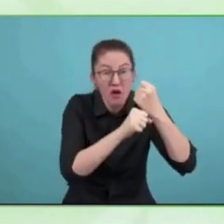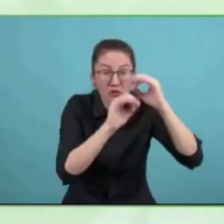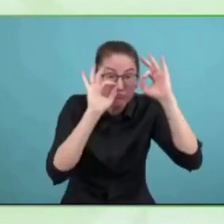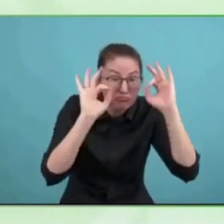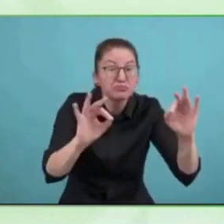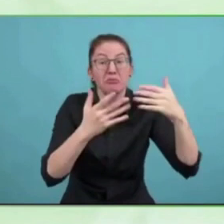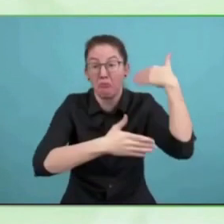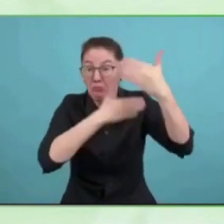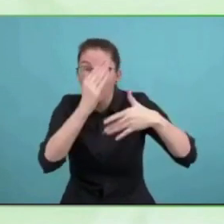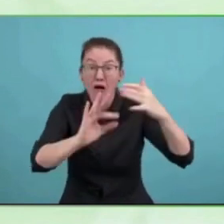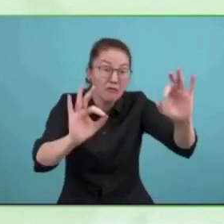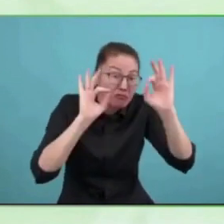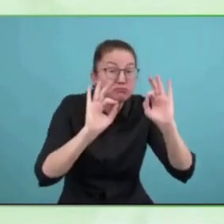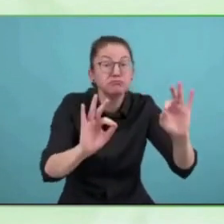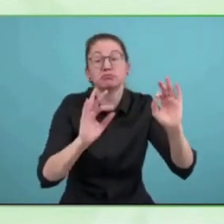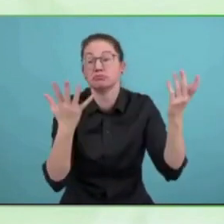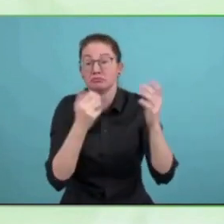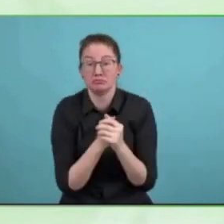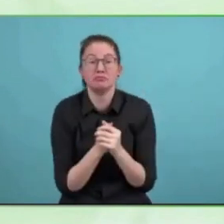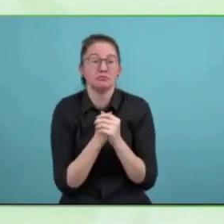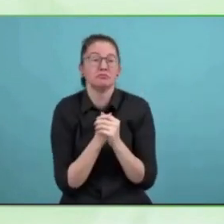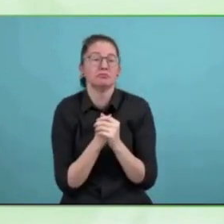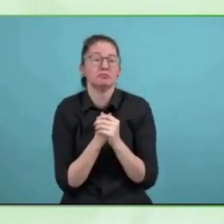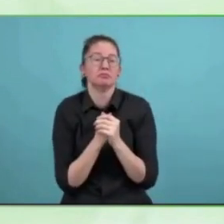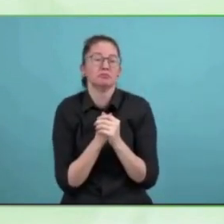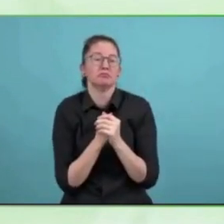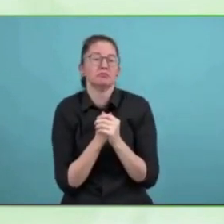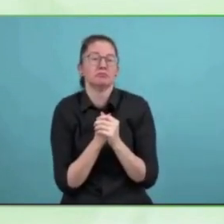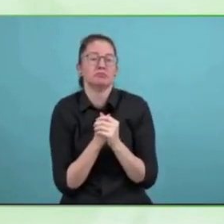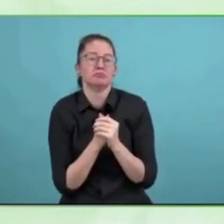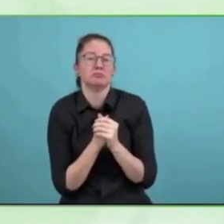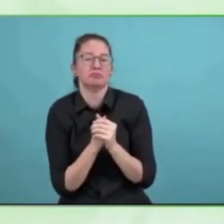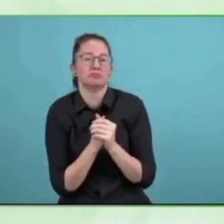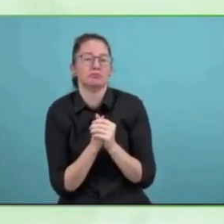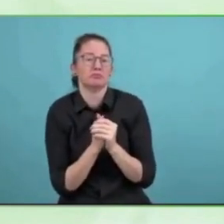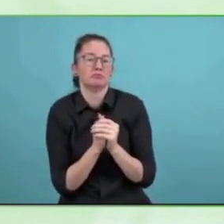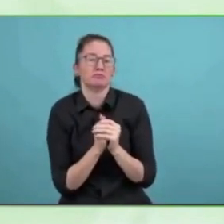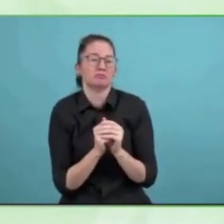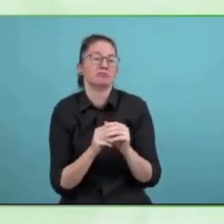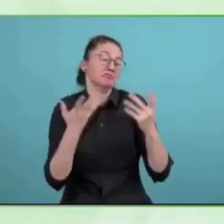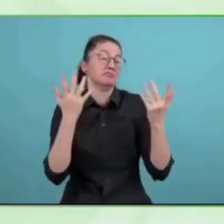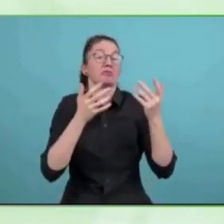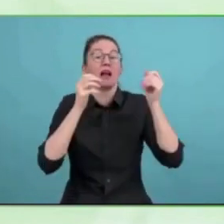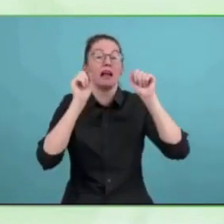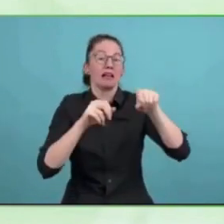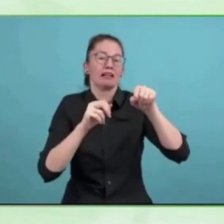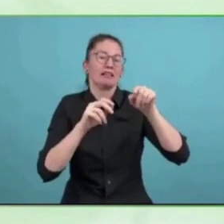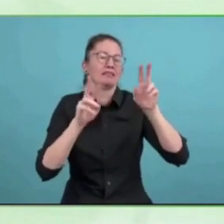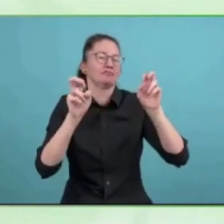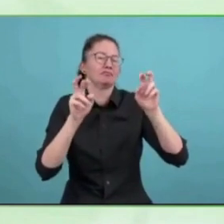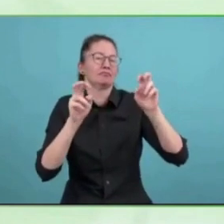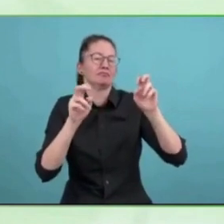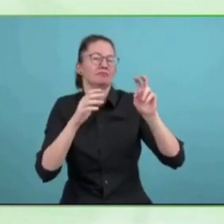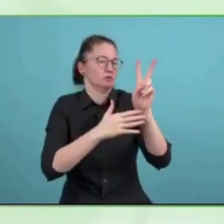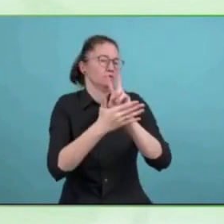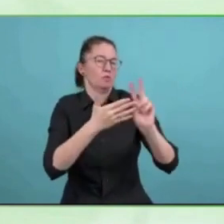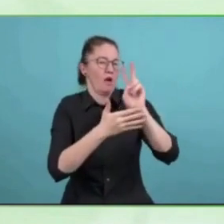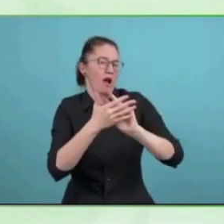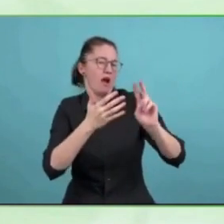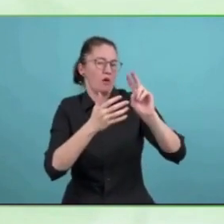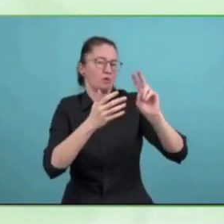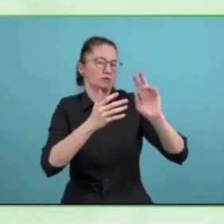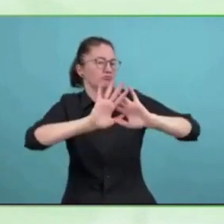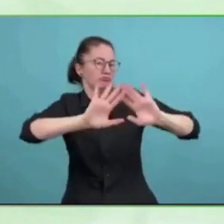indexes, if you like, or benchmarks, or whatever they might be called, is that it's not clear what is actually required if you're going to treat people